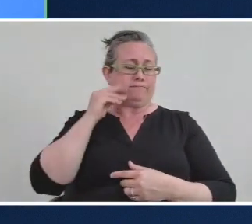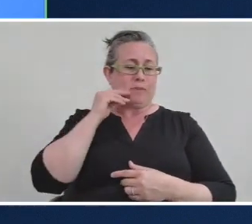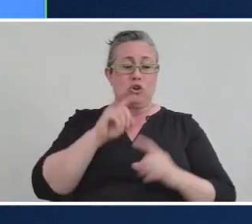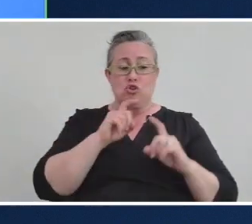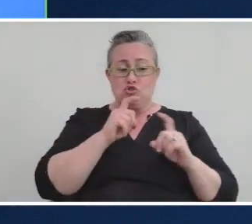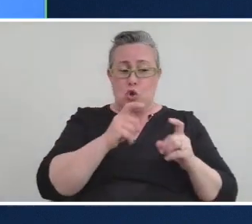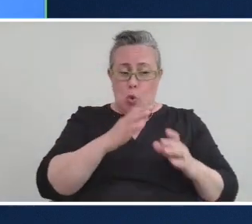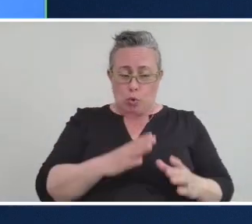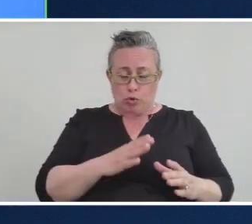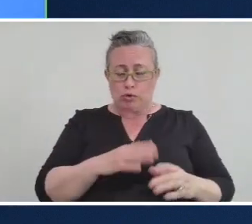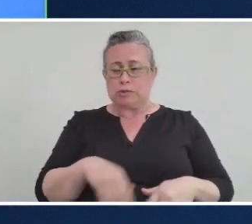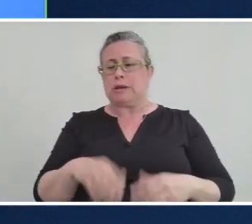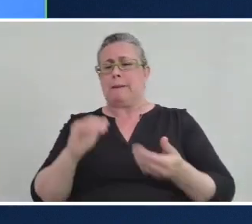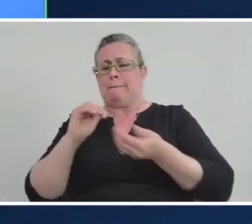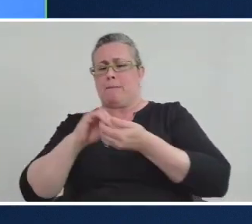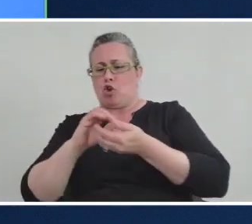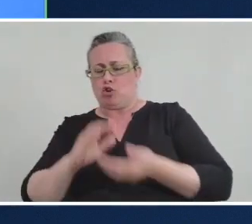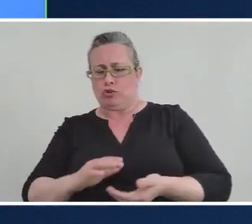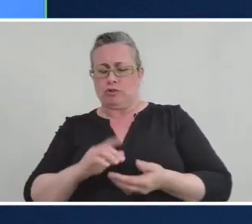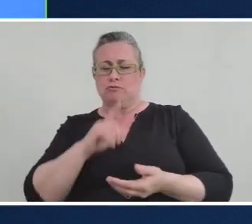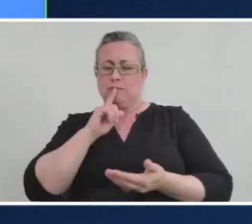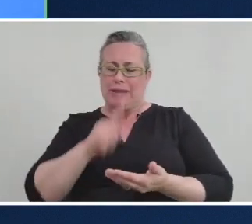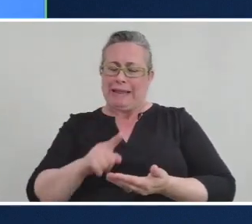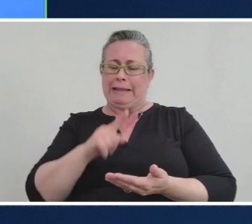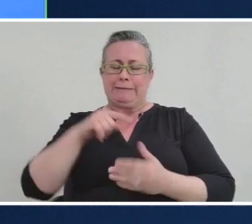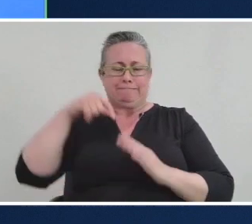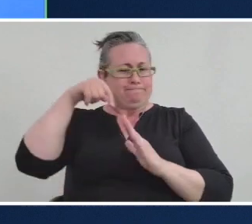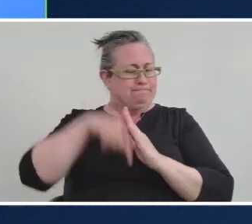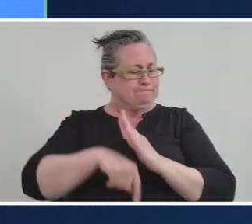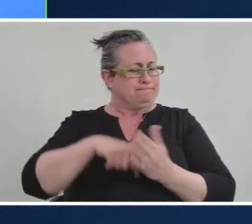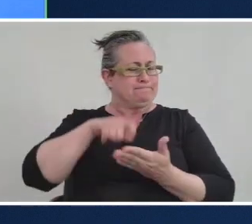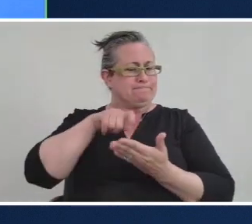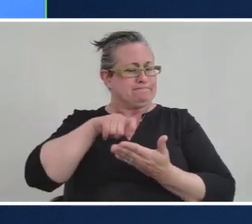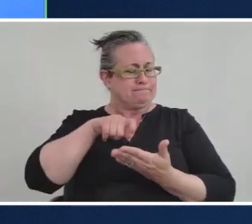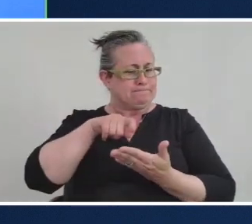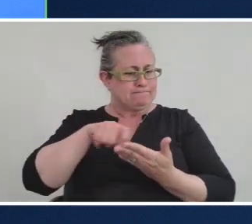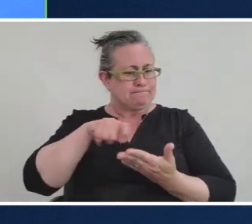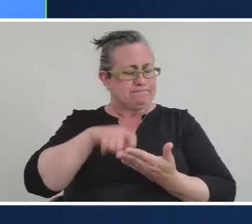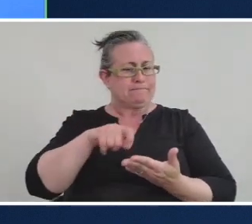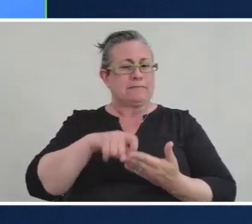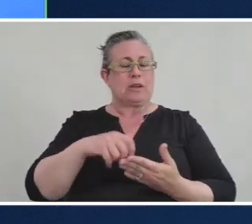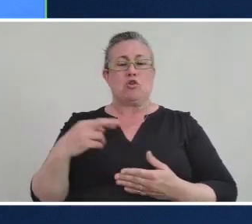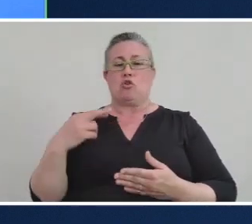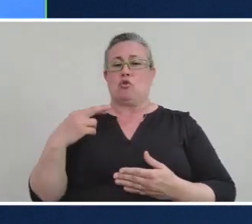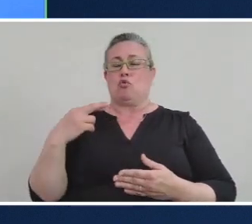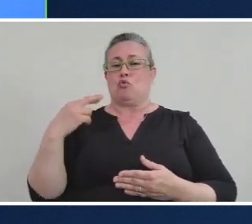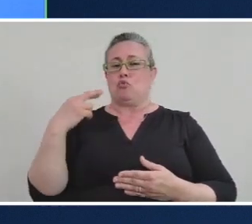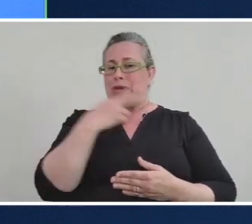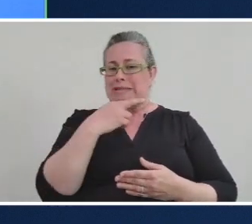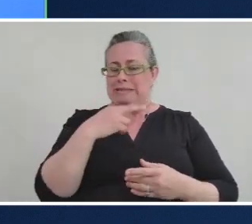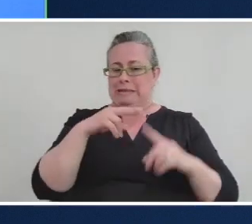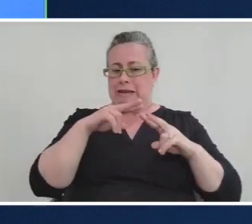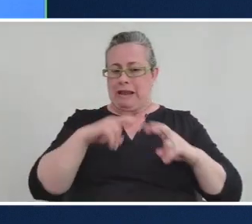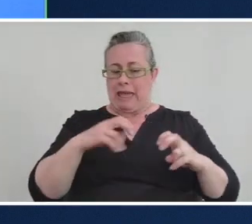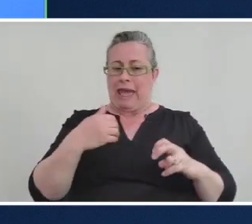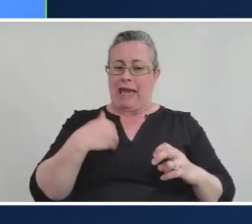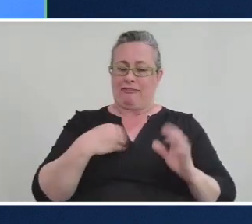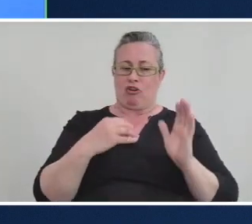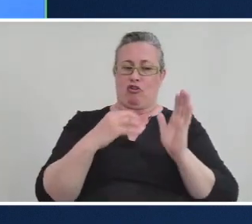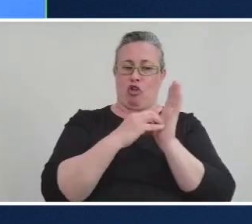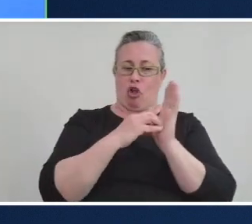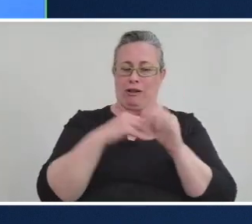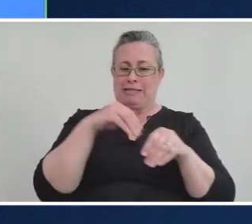risk analysis and that scenario planning and making sure that we have clauses in our contracts and our grants to